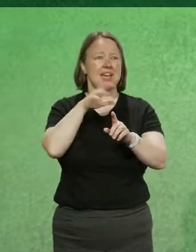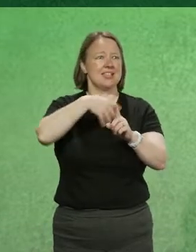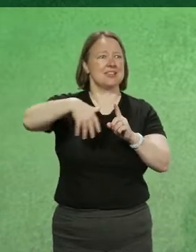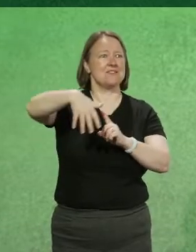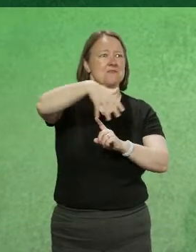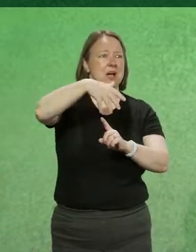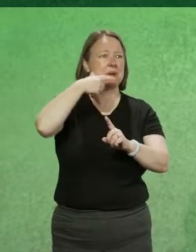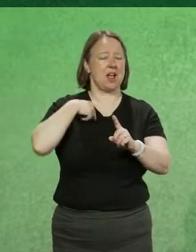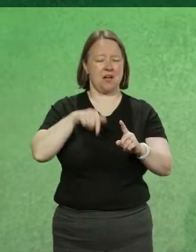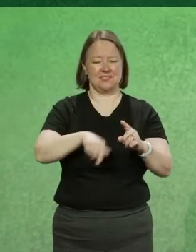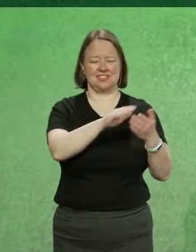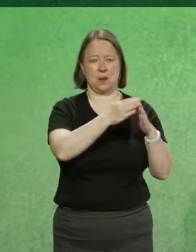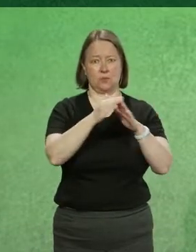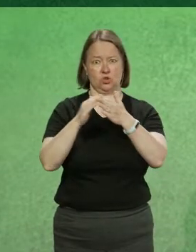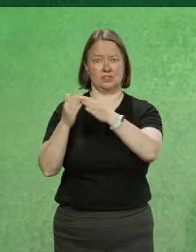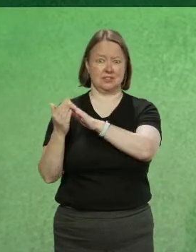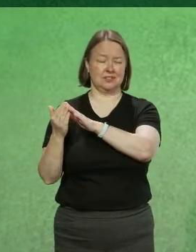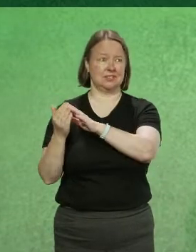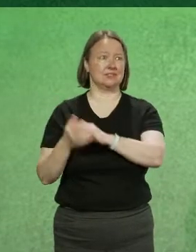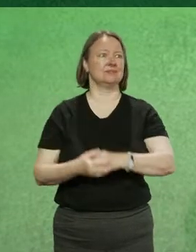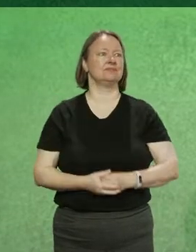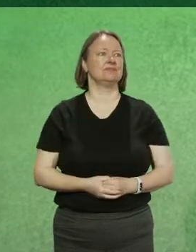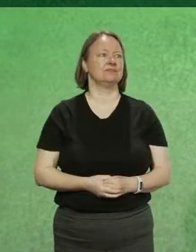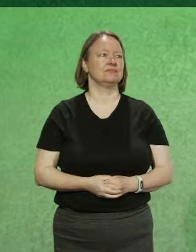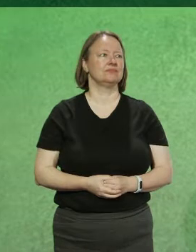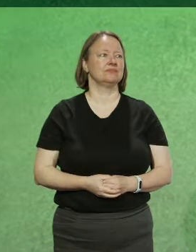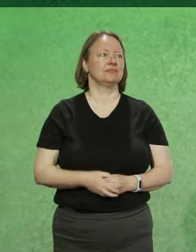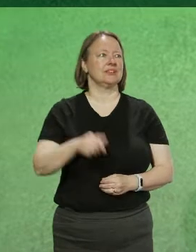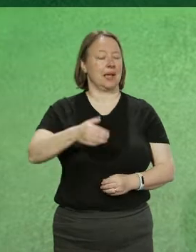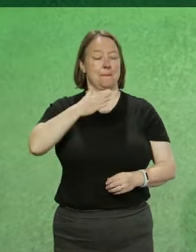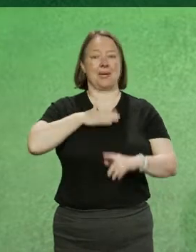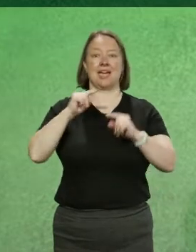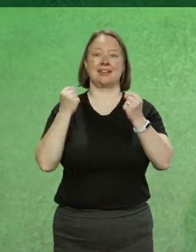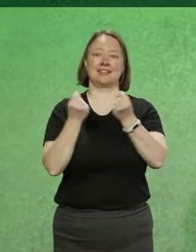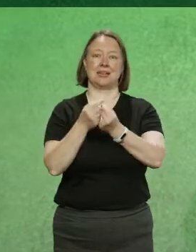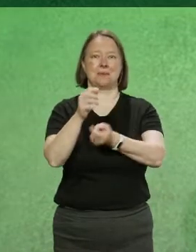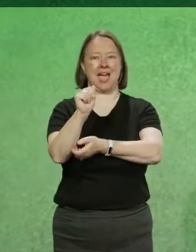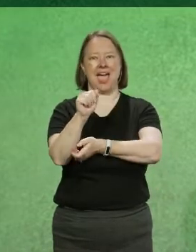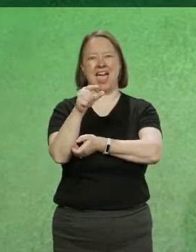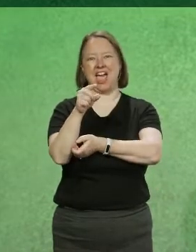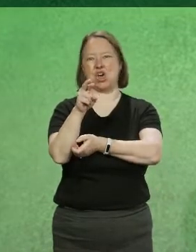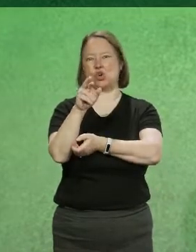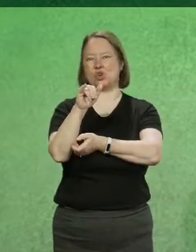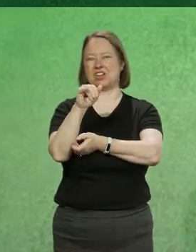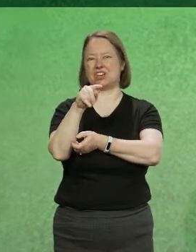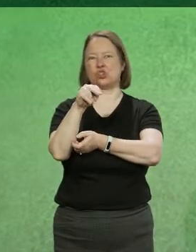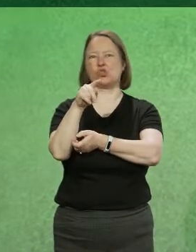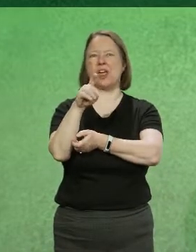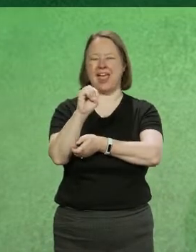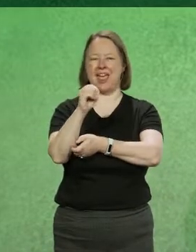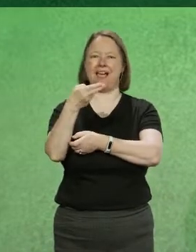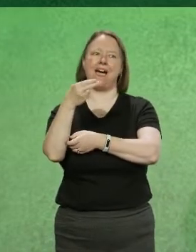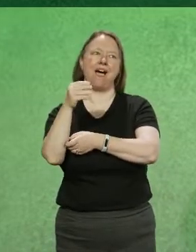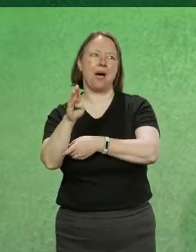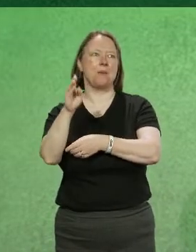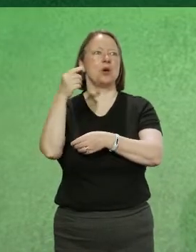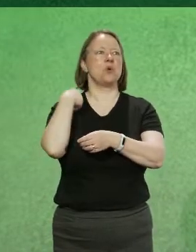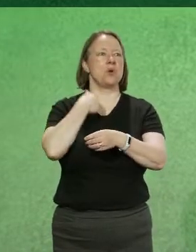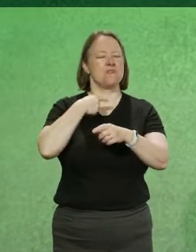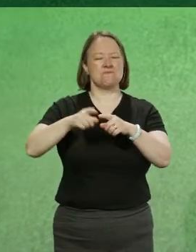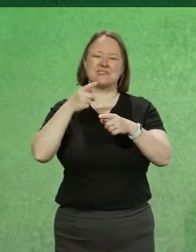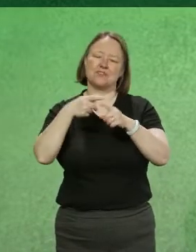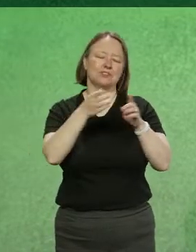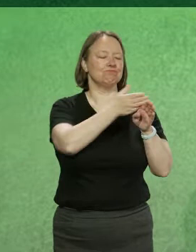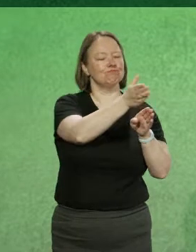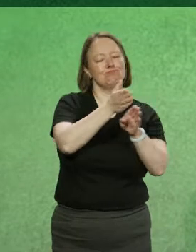the surrounding communities. This is my team, Agritrade Hub. We are 5 students from different academic